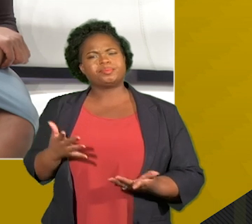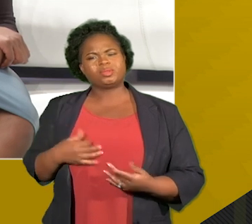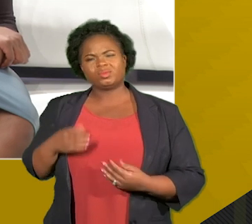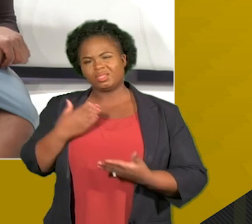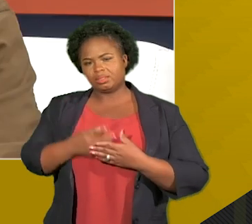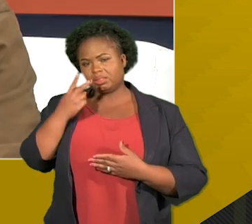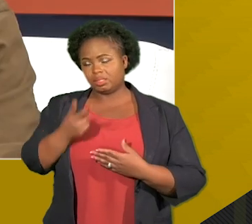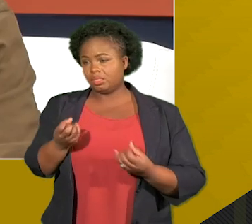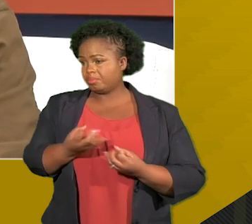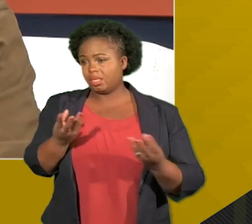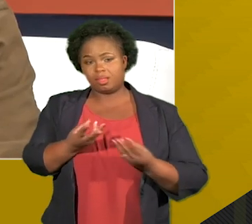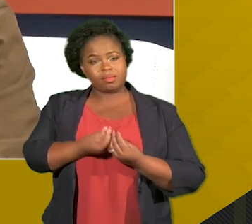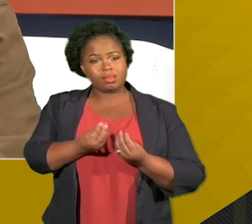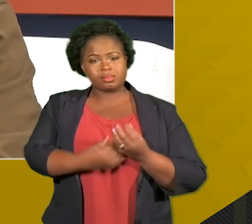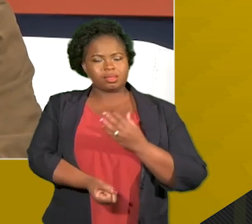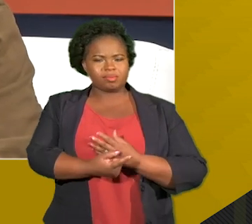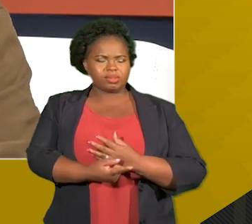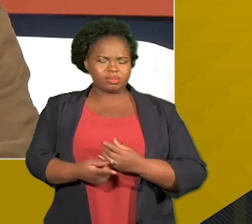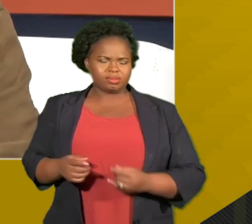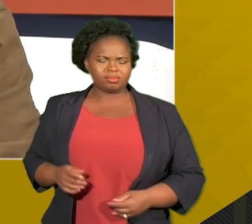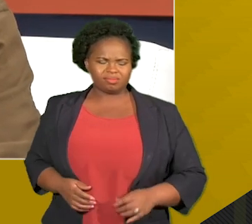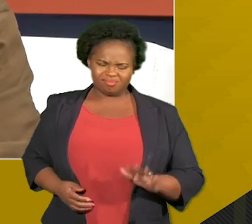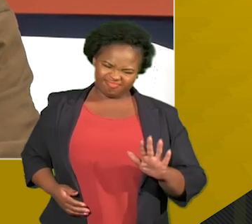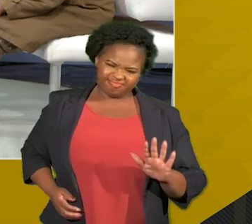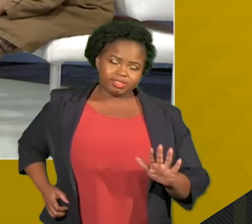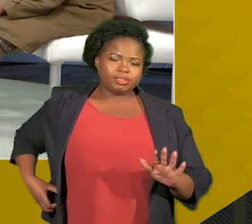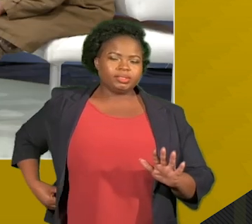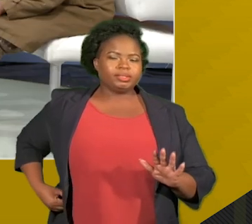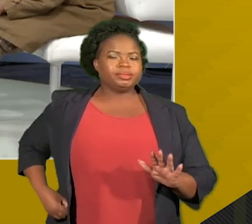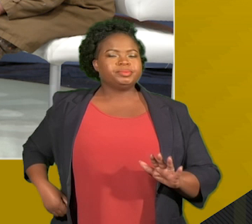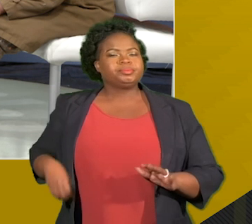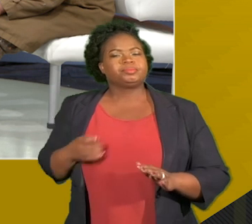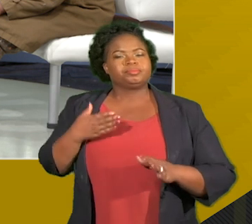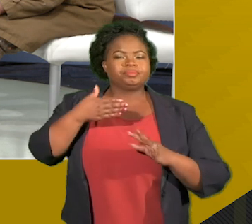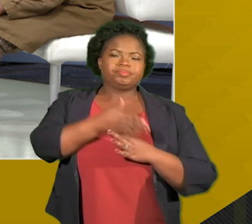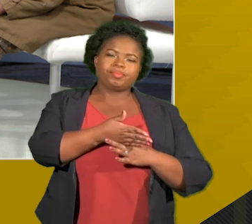stuff is happening out there, and they are... Let me just interject here and come in.